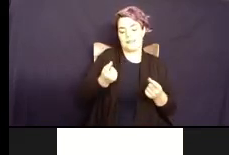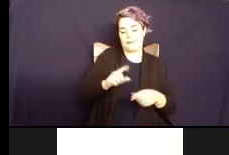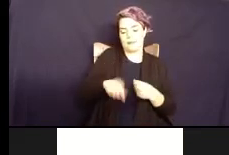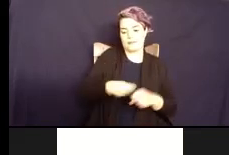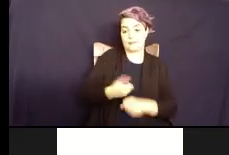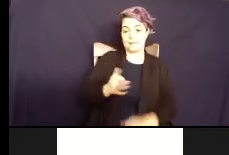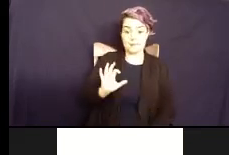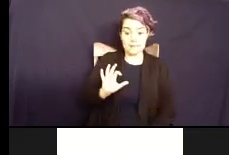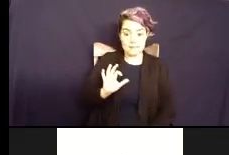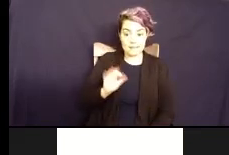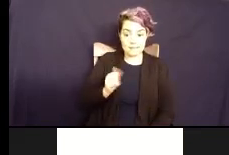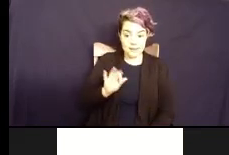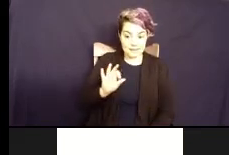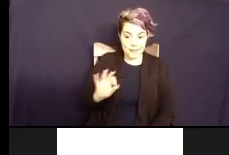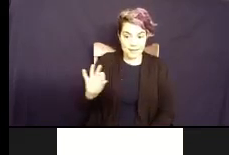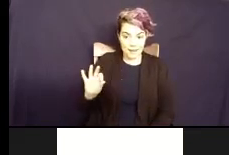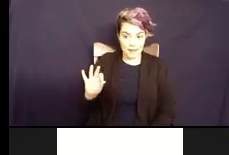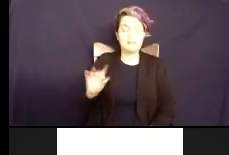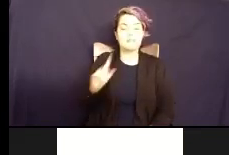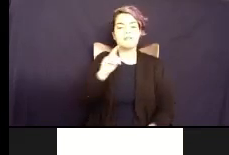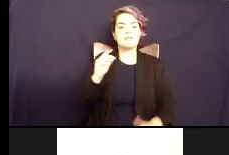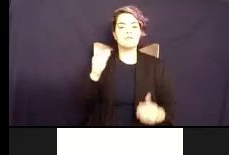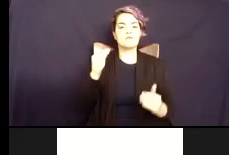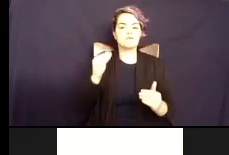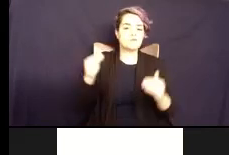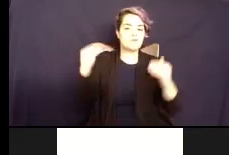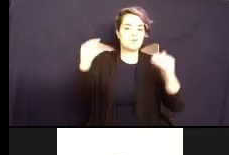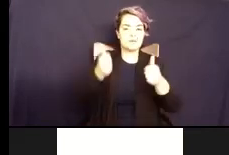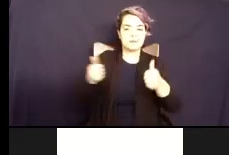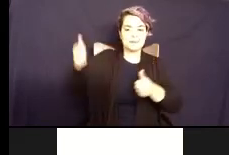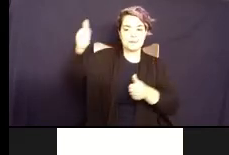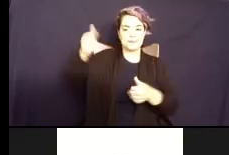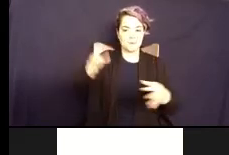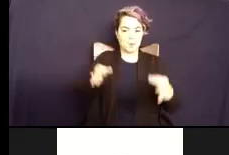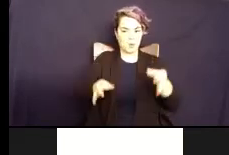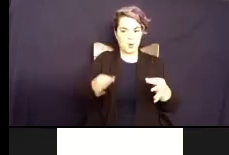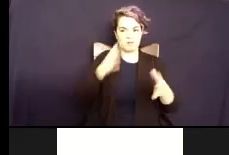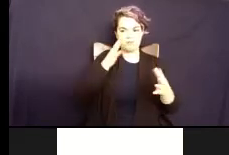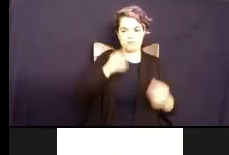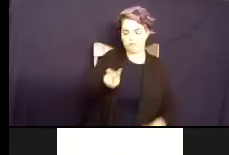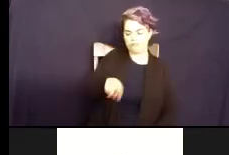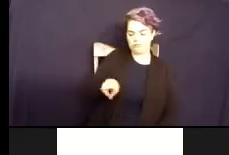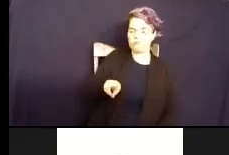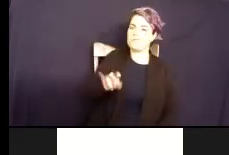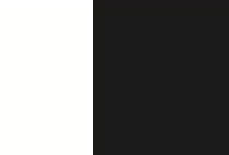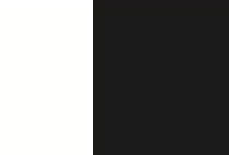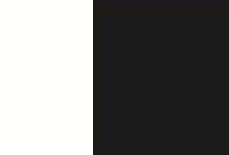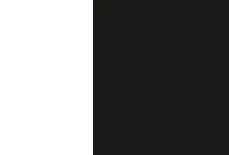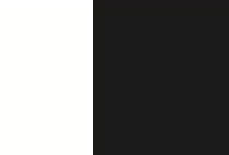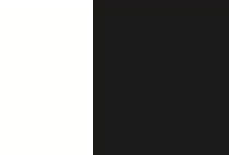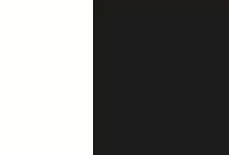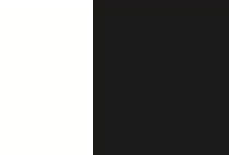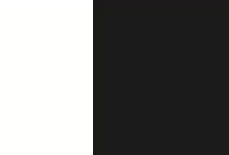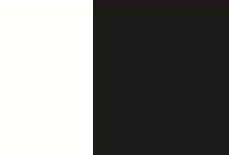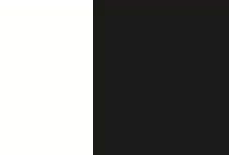held that it was unlawful discrimination under the Americans with Disabilities Act to